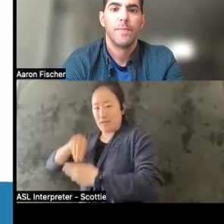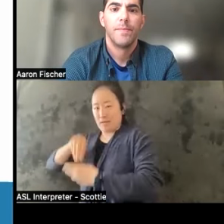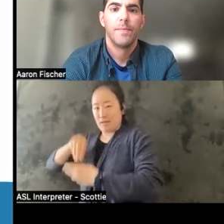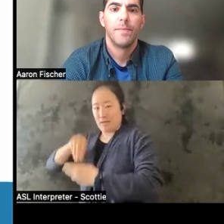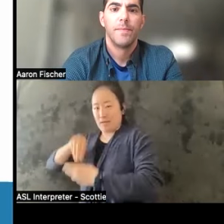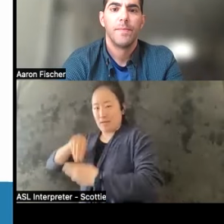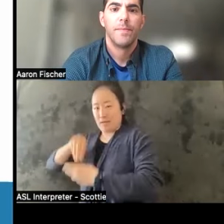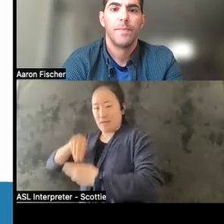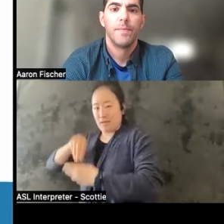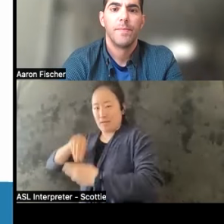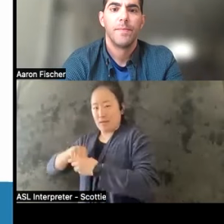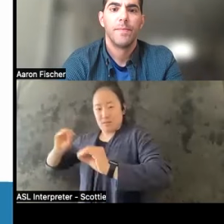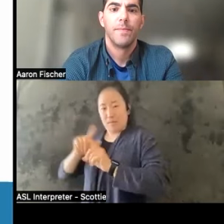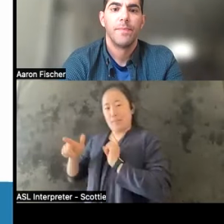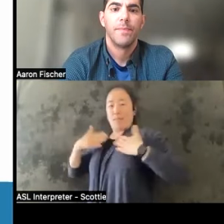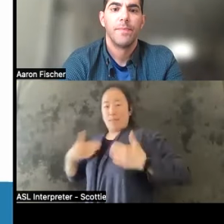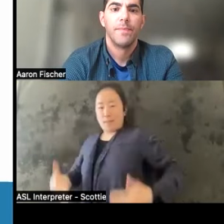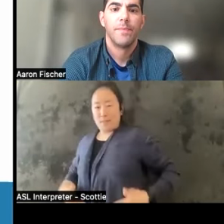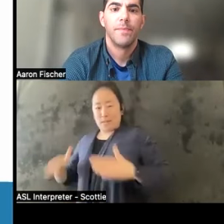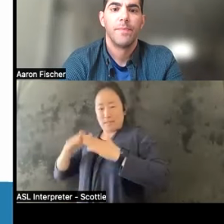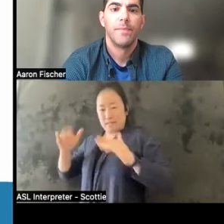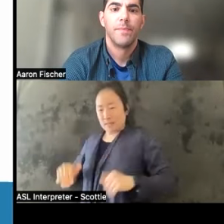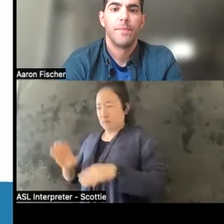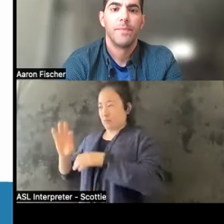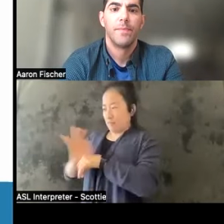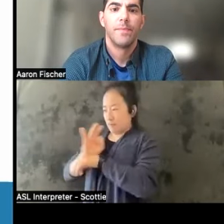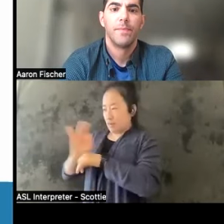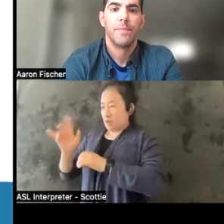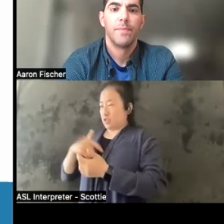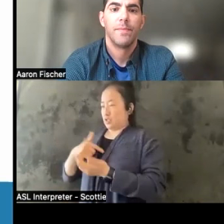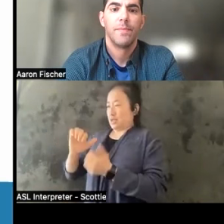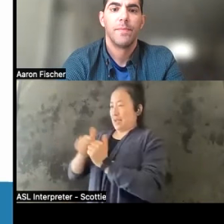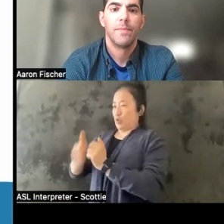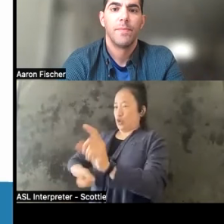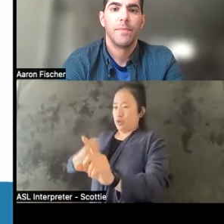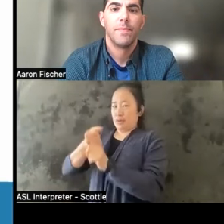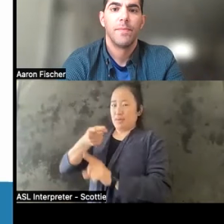not how well they live with that condition.